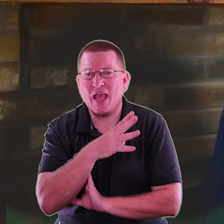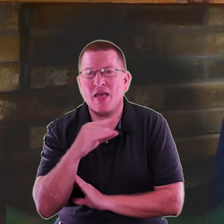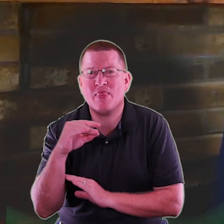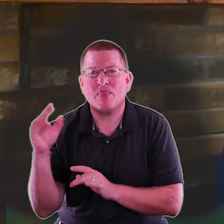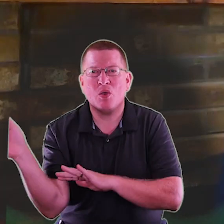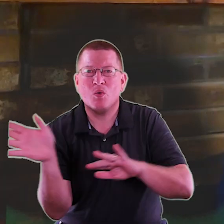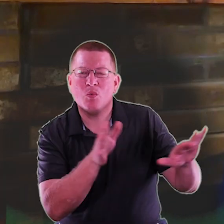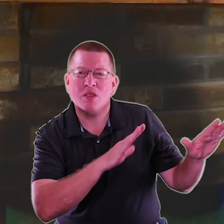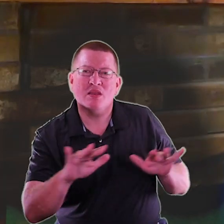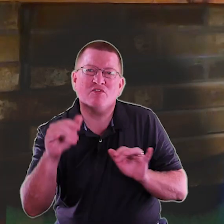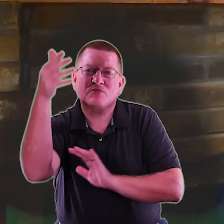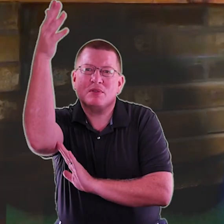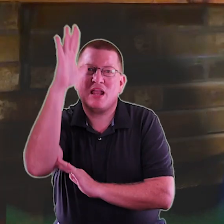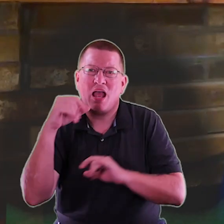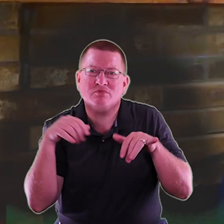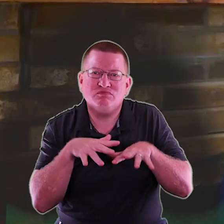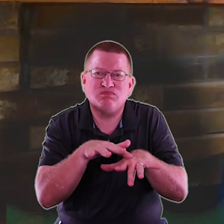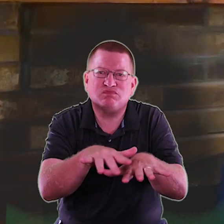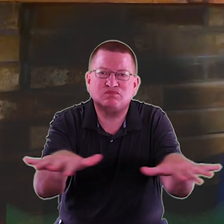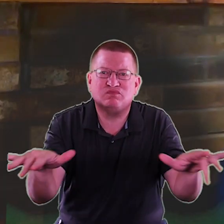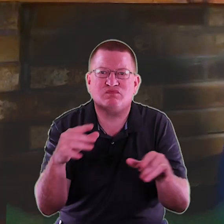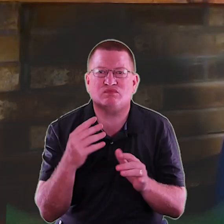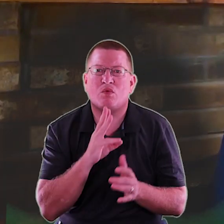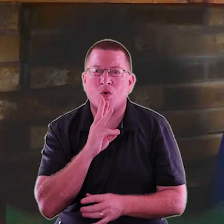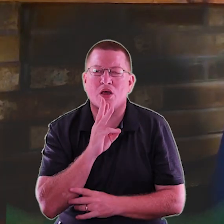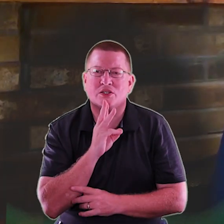from God swept over the face of the waters.